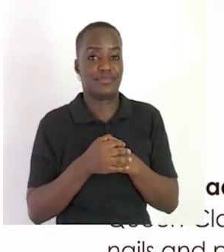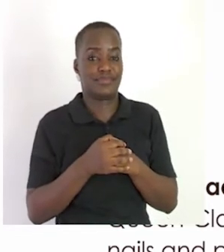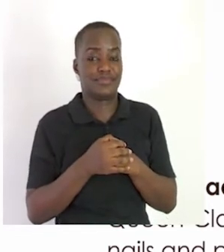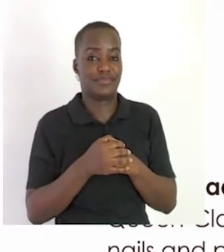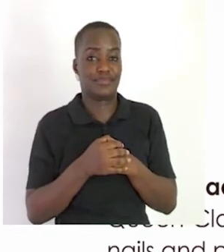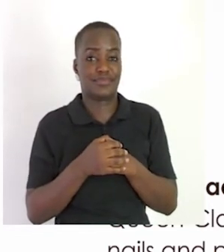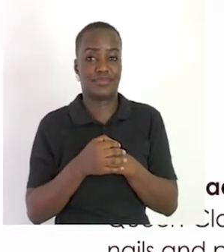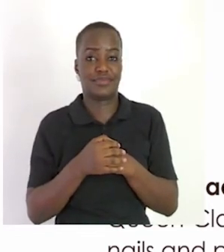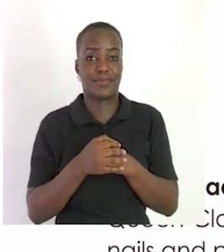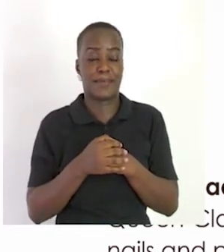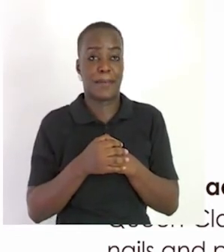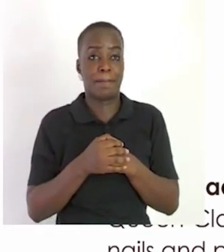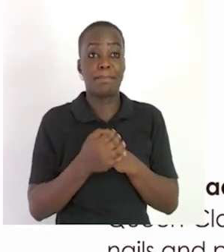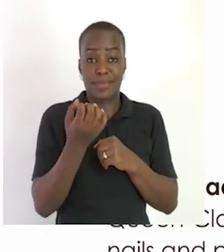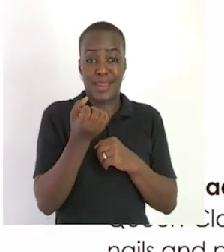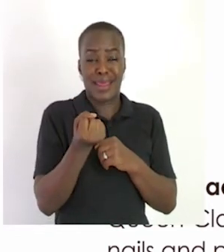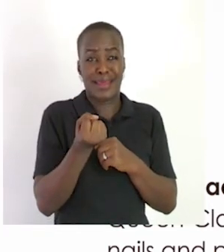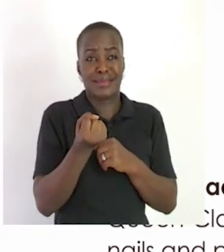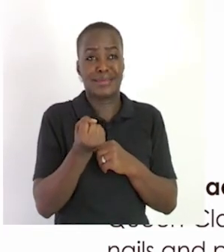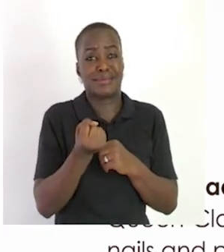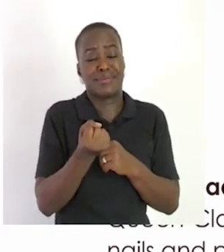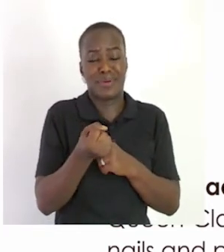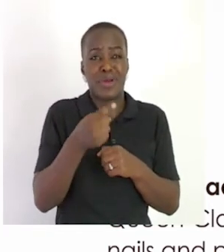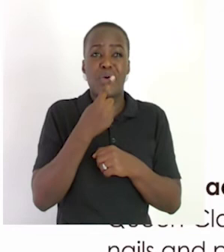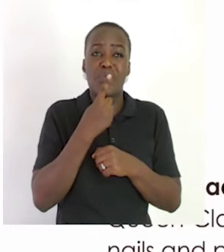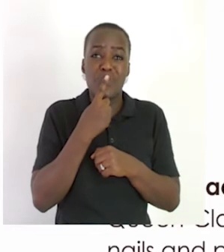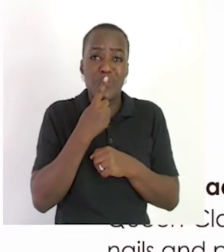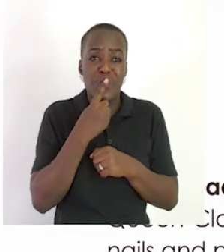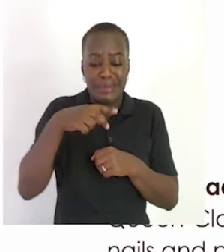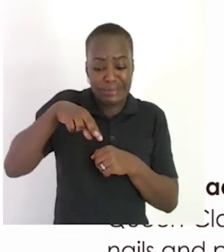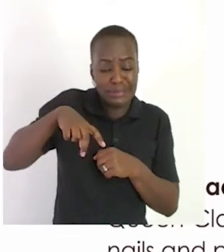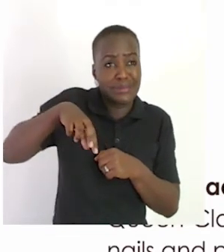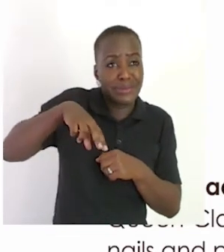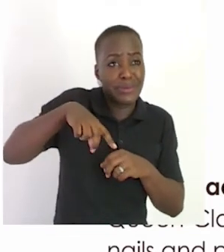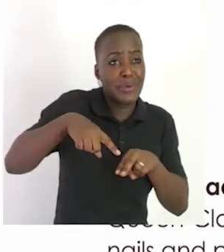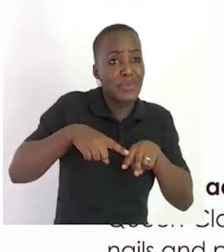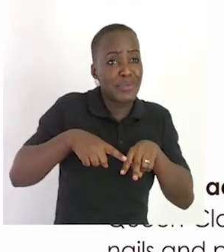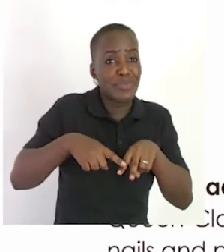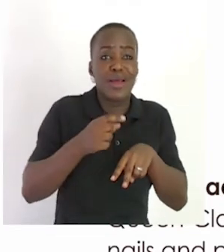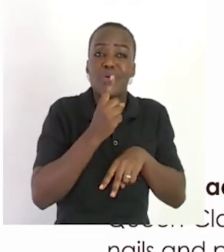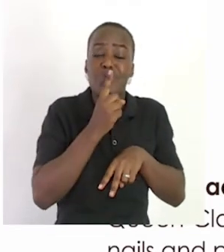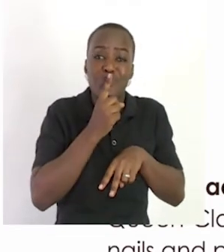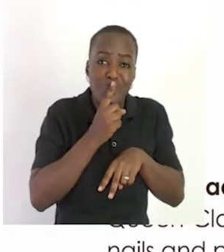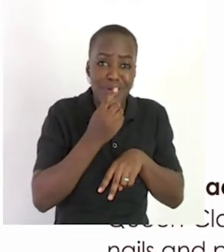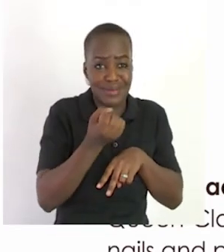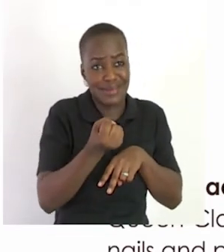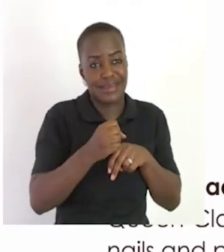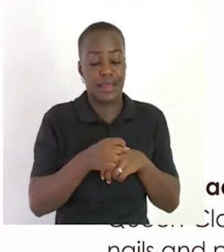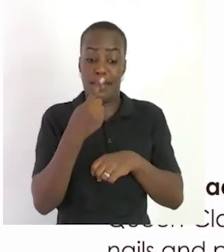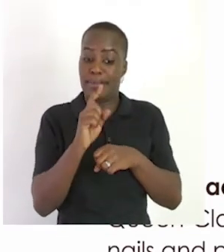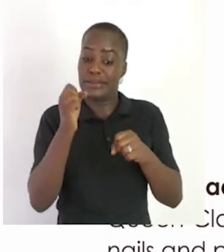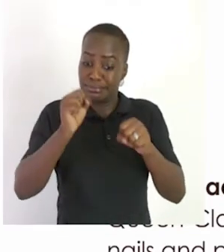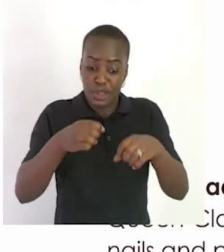shoes. She has a pain in her leg. She must go